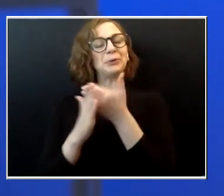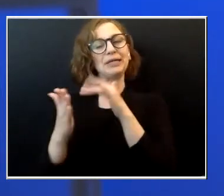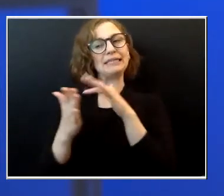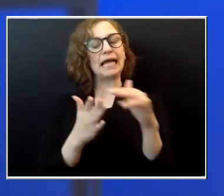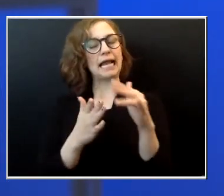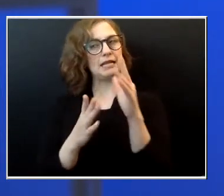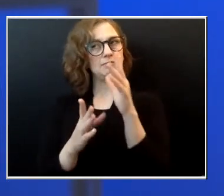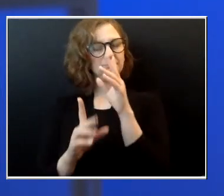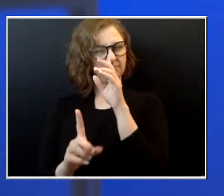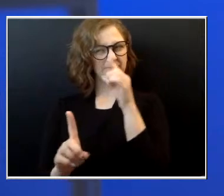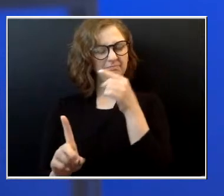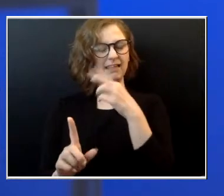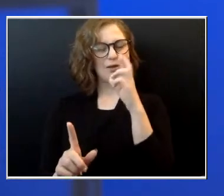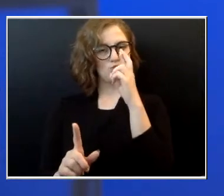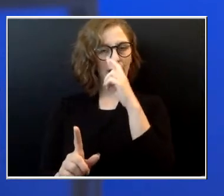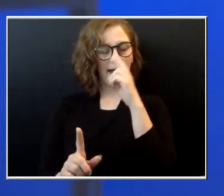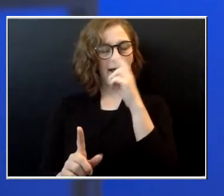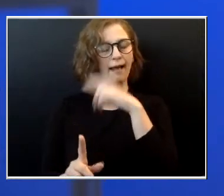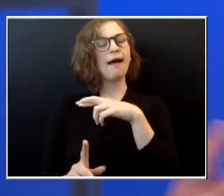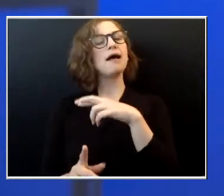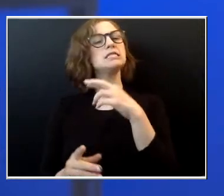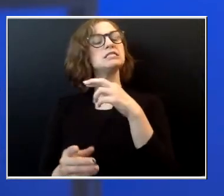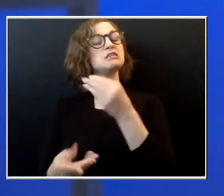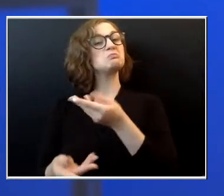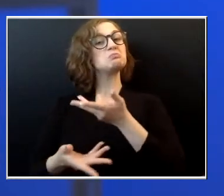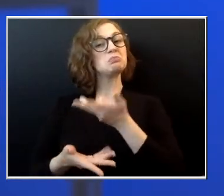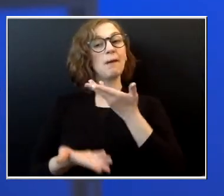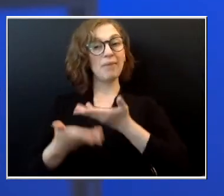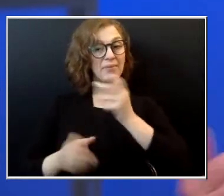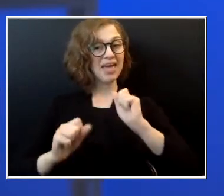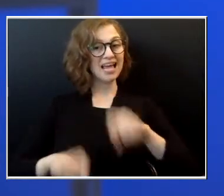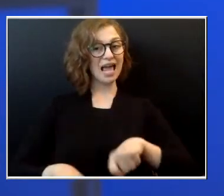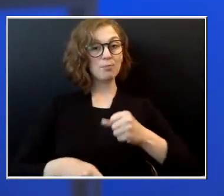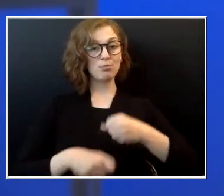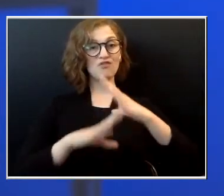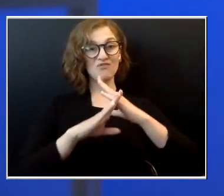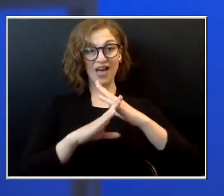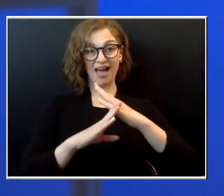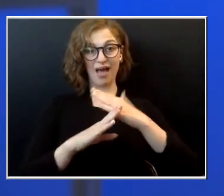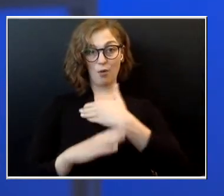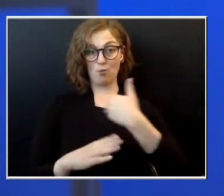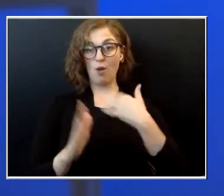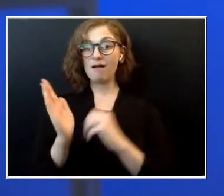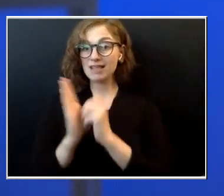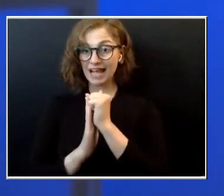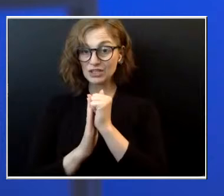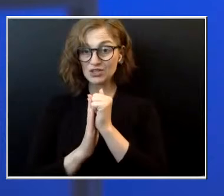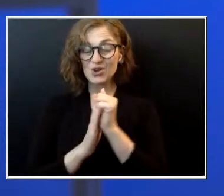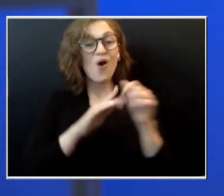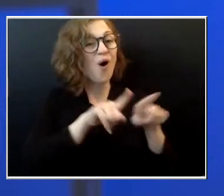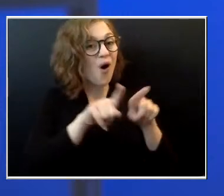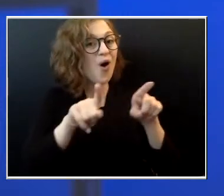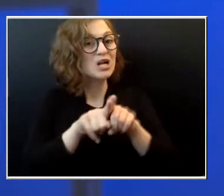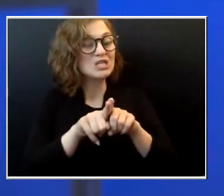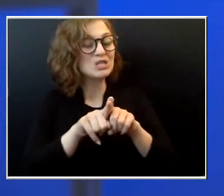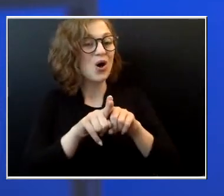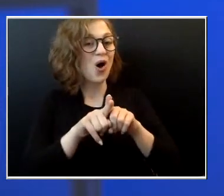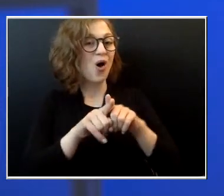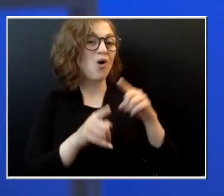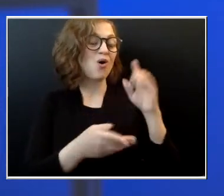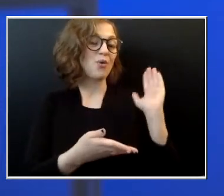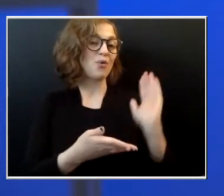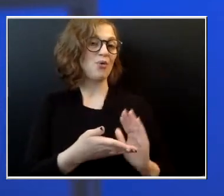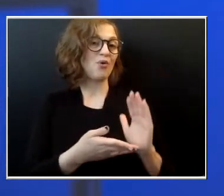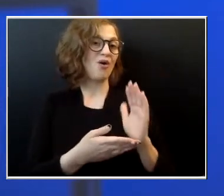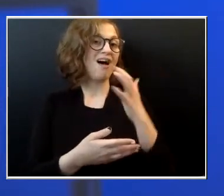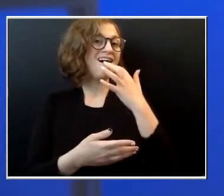drug may actually help prevent breast cancer. Relieve the hot flashes, but the anti-estrogen can work in the breast tissue as well as the